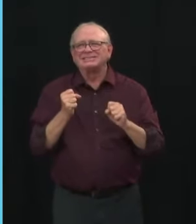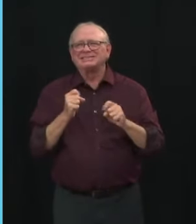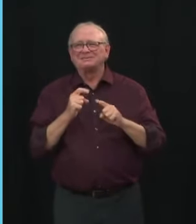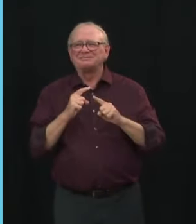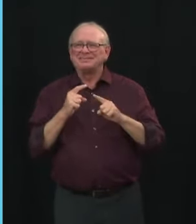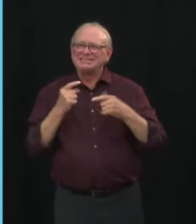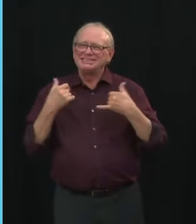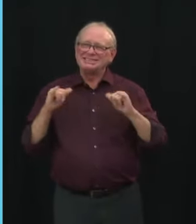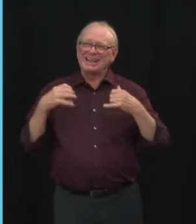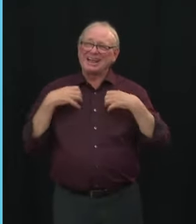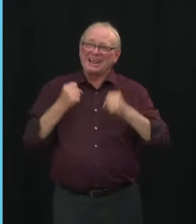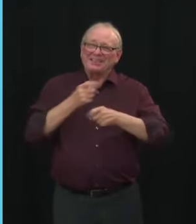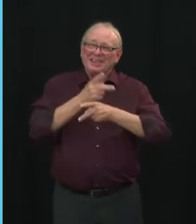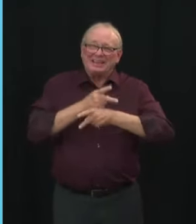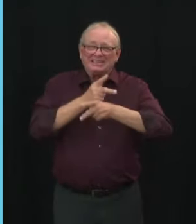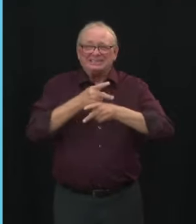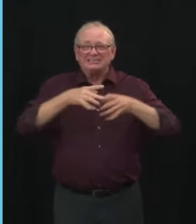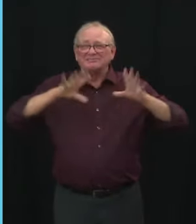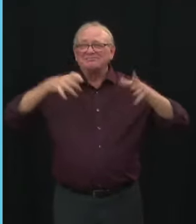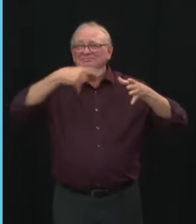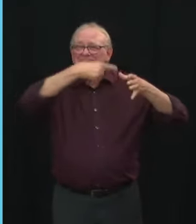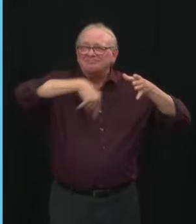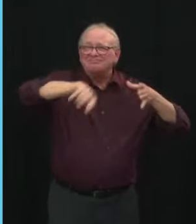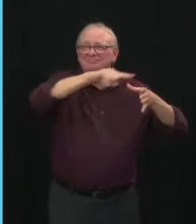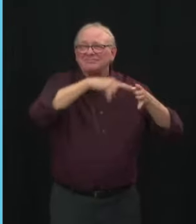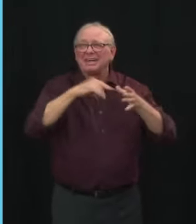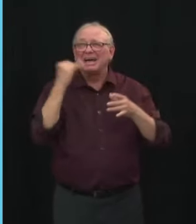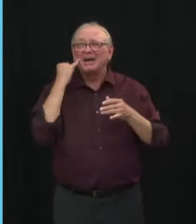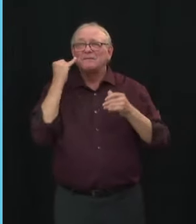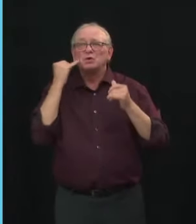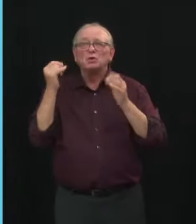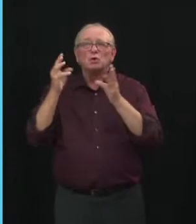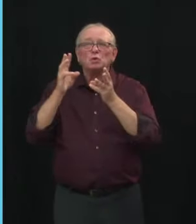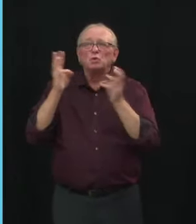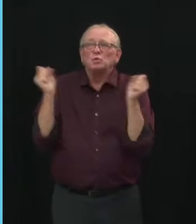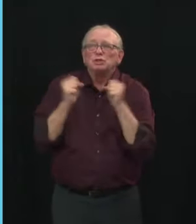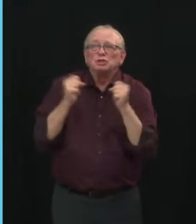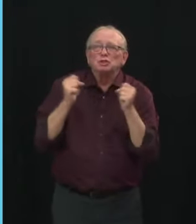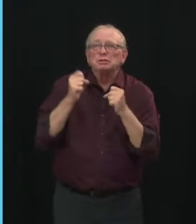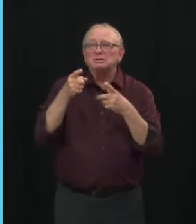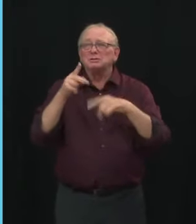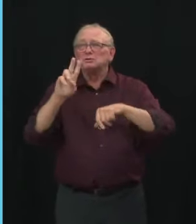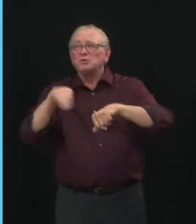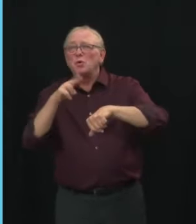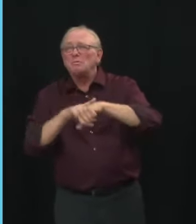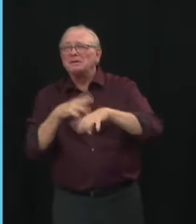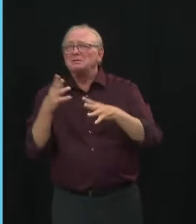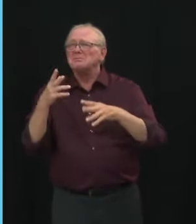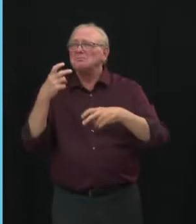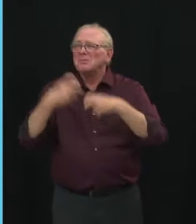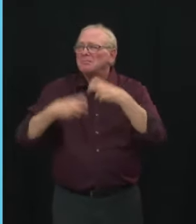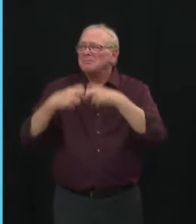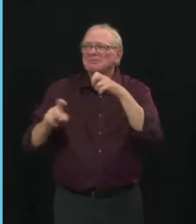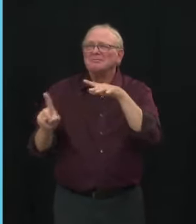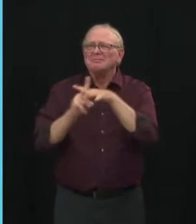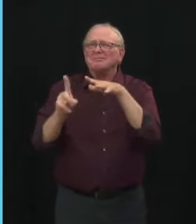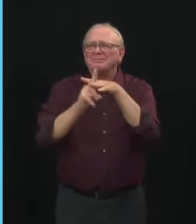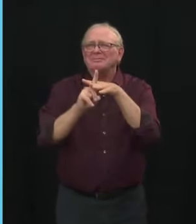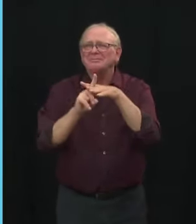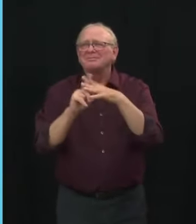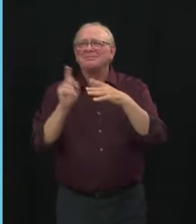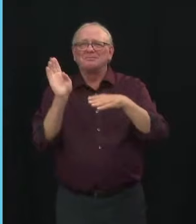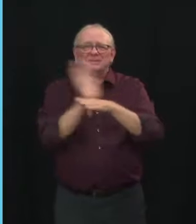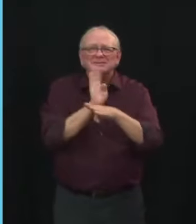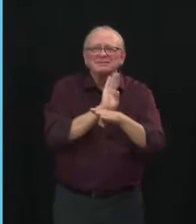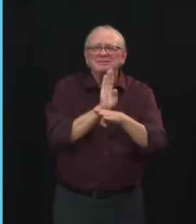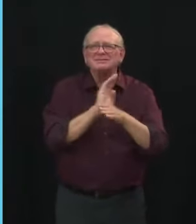winter, and there's a lot more pressure on the system right now than in a normal winter after 2 years of COVID-19. We need